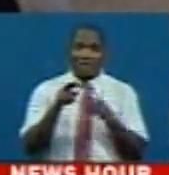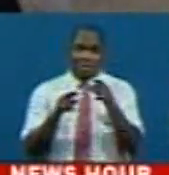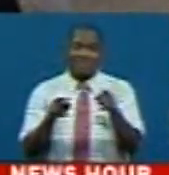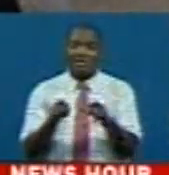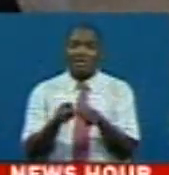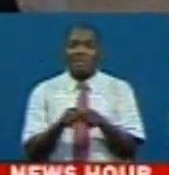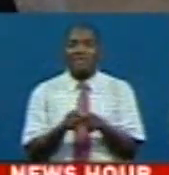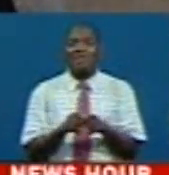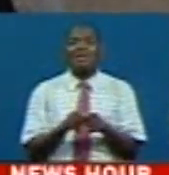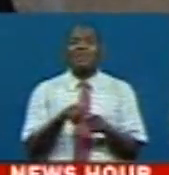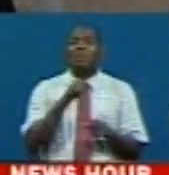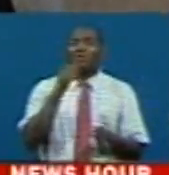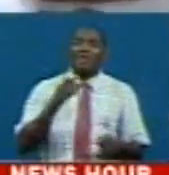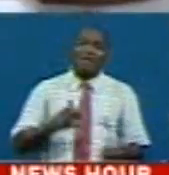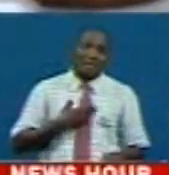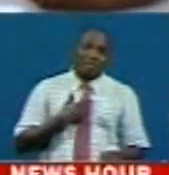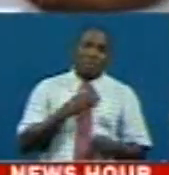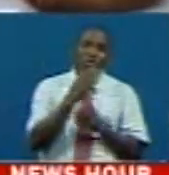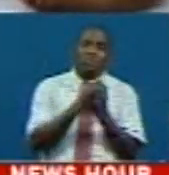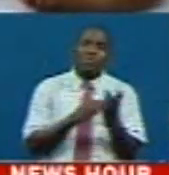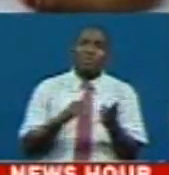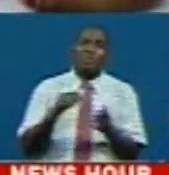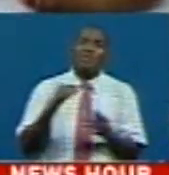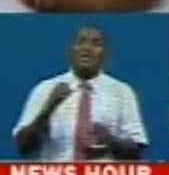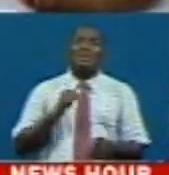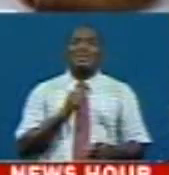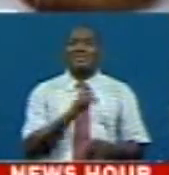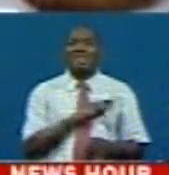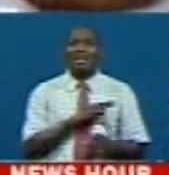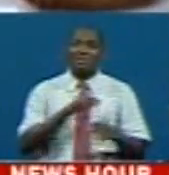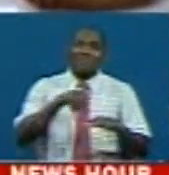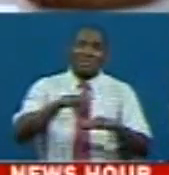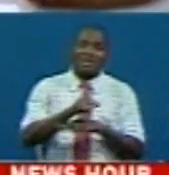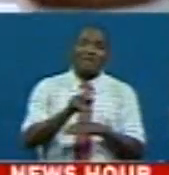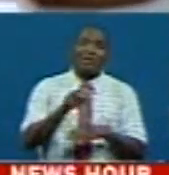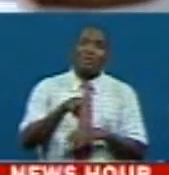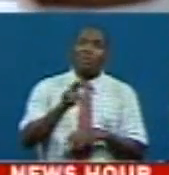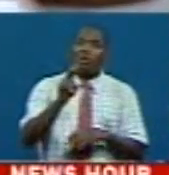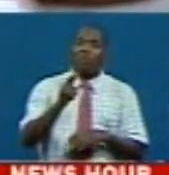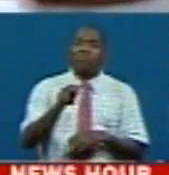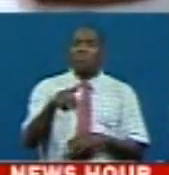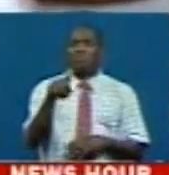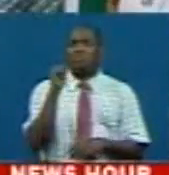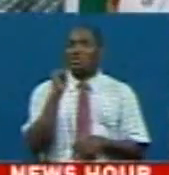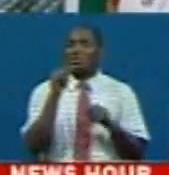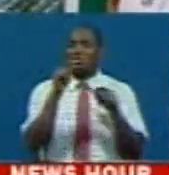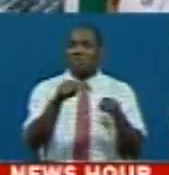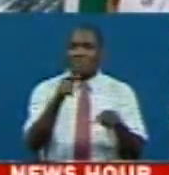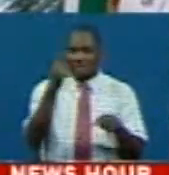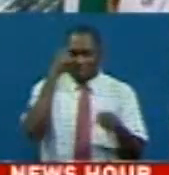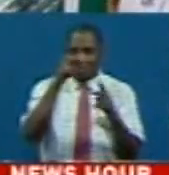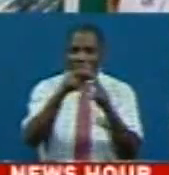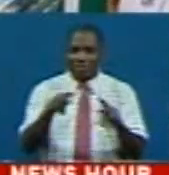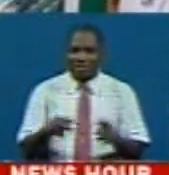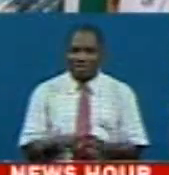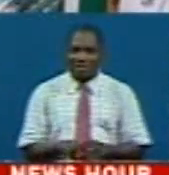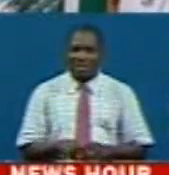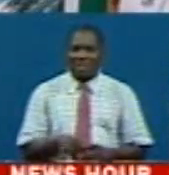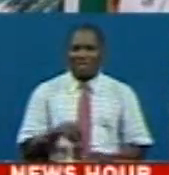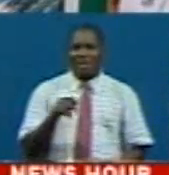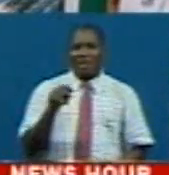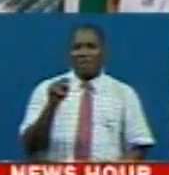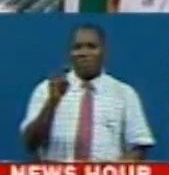Afre was, however, unhappy that some medical staff refused postings to areas considered as remote. Out of